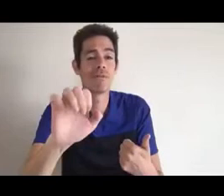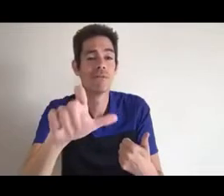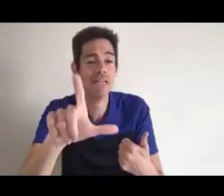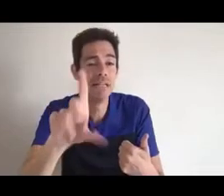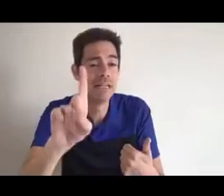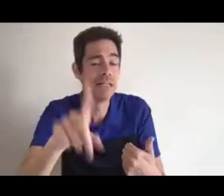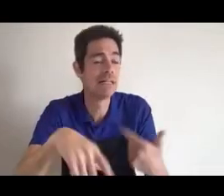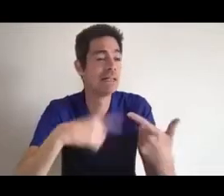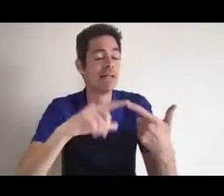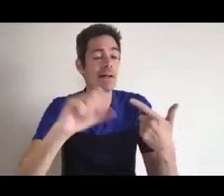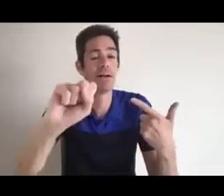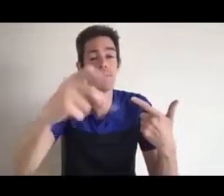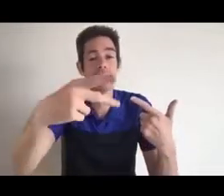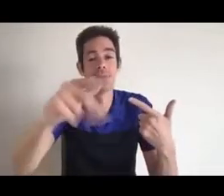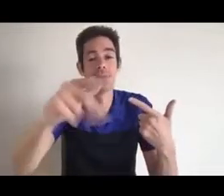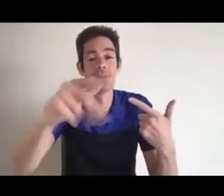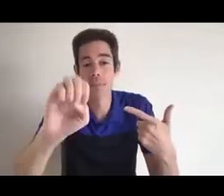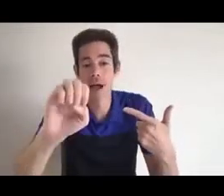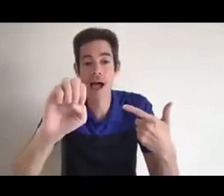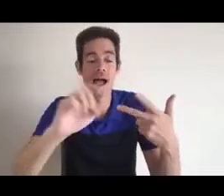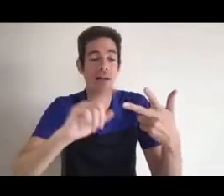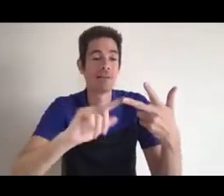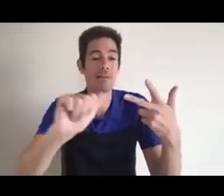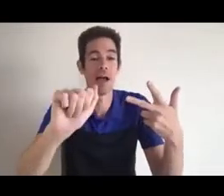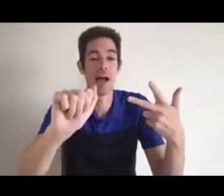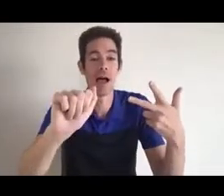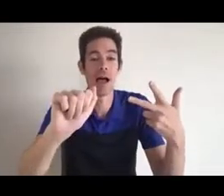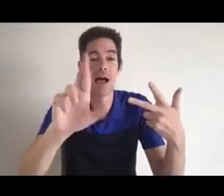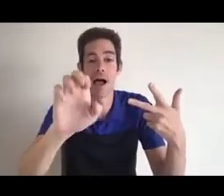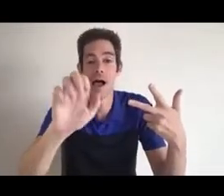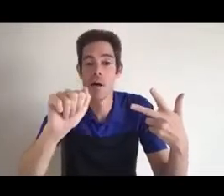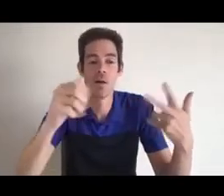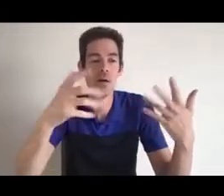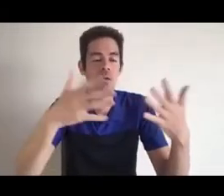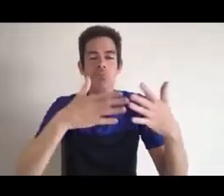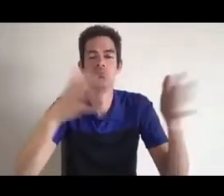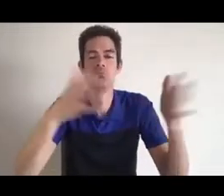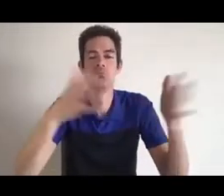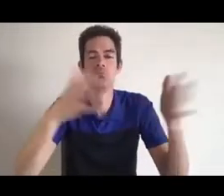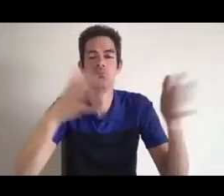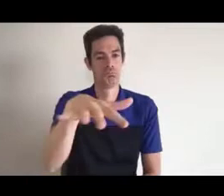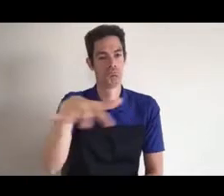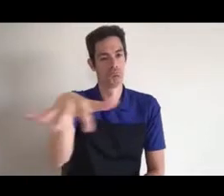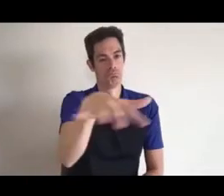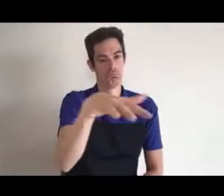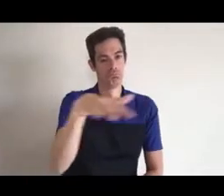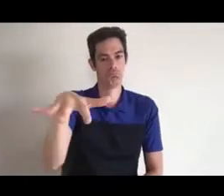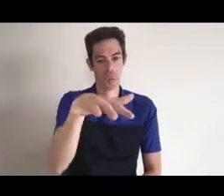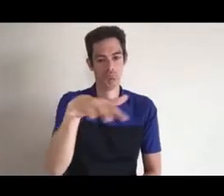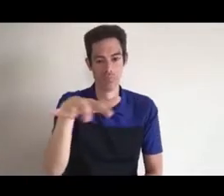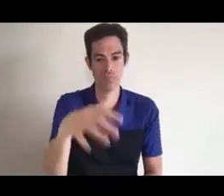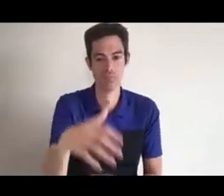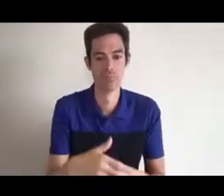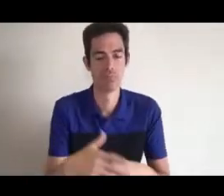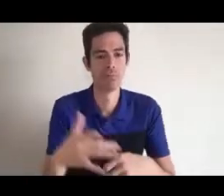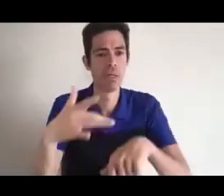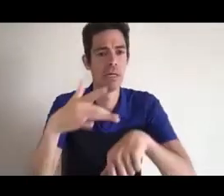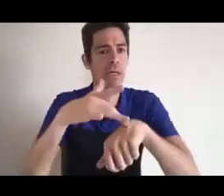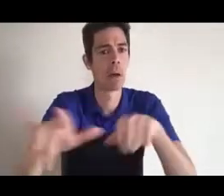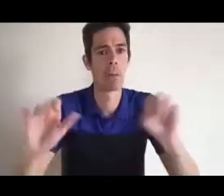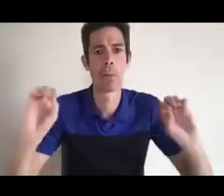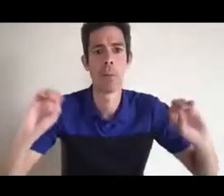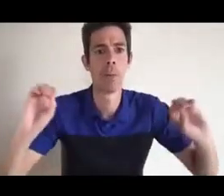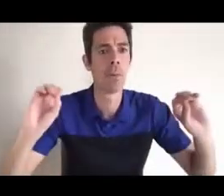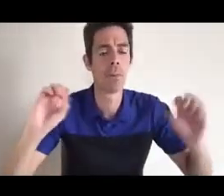So the space, maybe you have a field or some kind of other space, an area, just in general, you can talk about